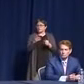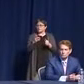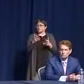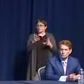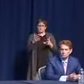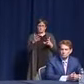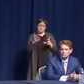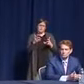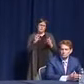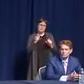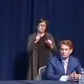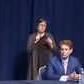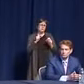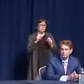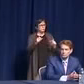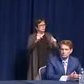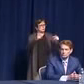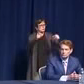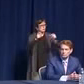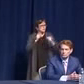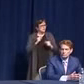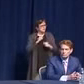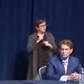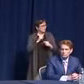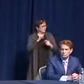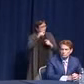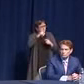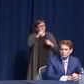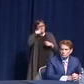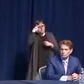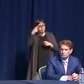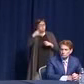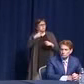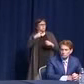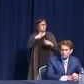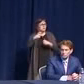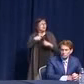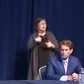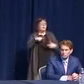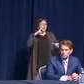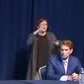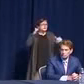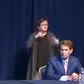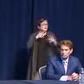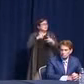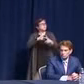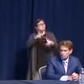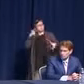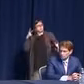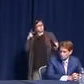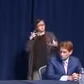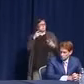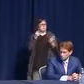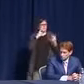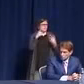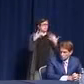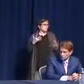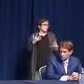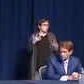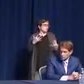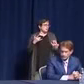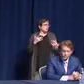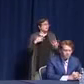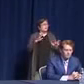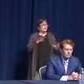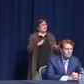specimen collection of those that arrive. We do expect there to be long lines. We do expect there to be some hiccups along the way, recognizing this is the first